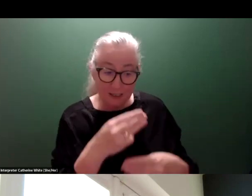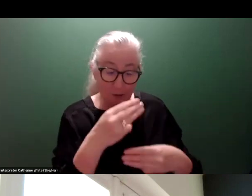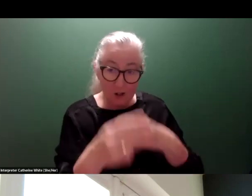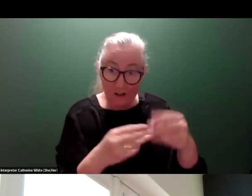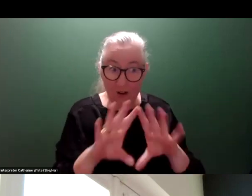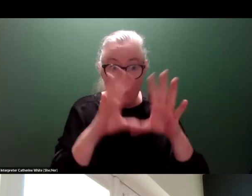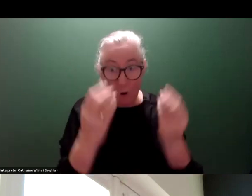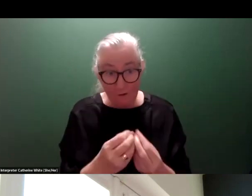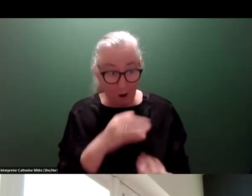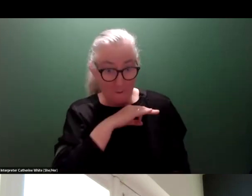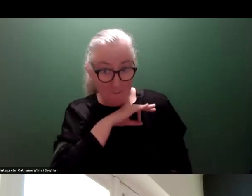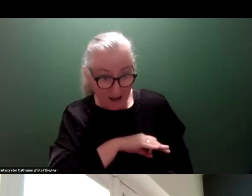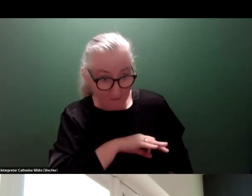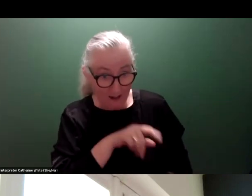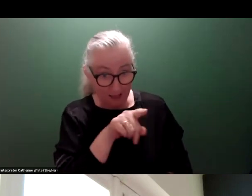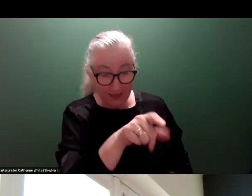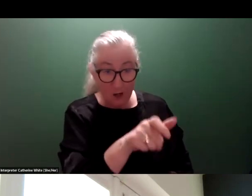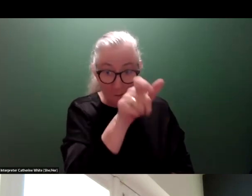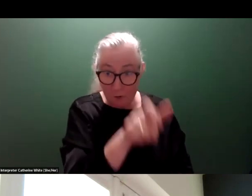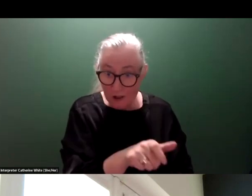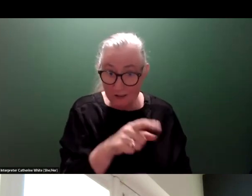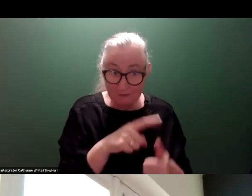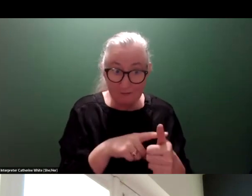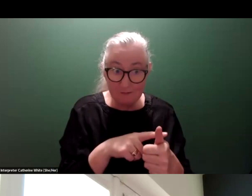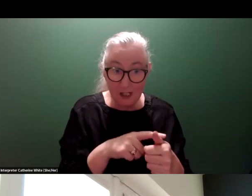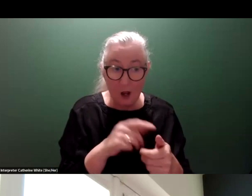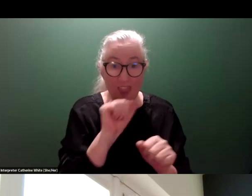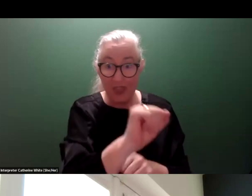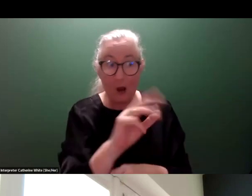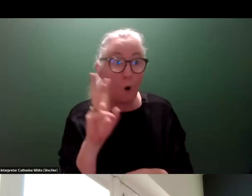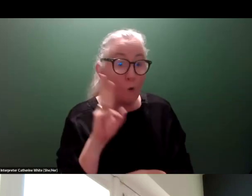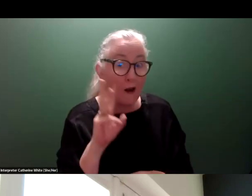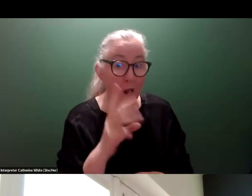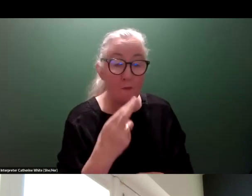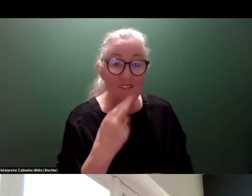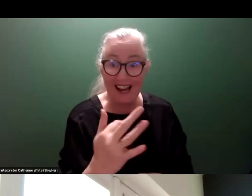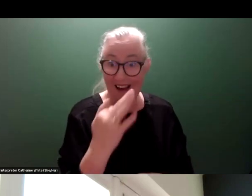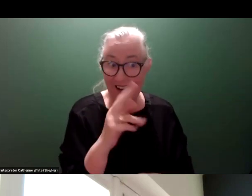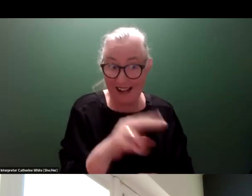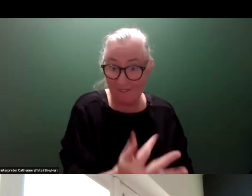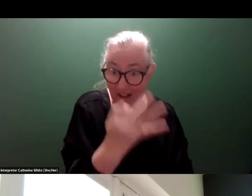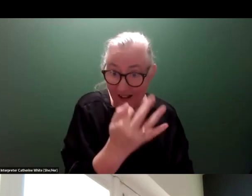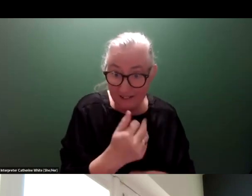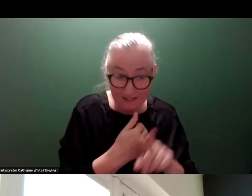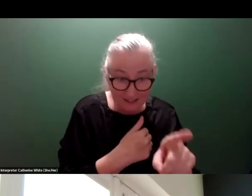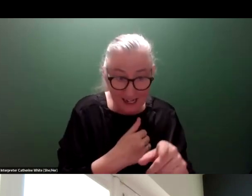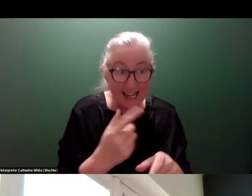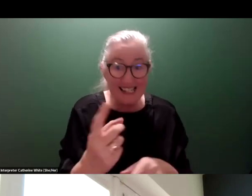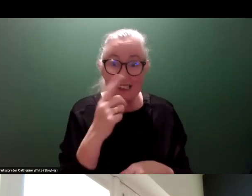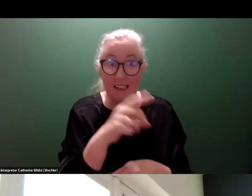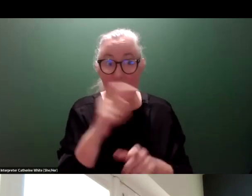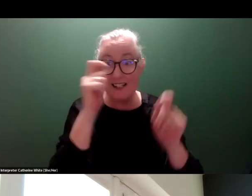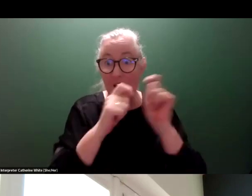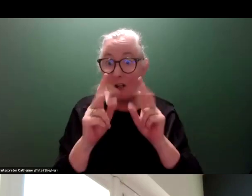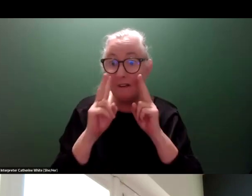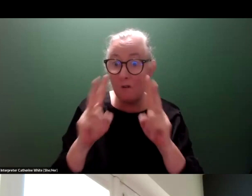overall benefit of the person? Is it consistent with their will and preference if ascertainable? And have you considered the views of